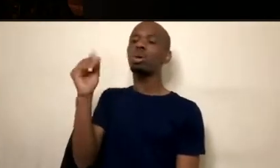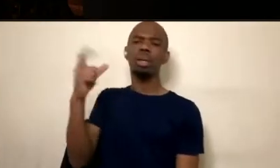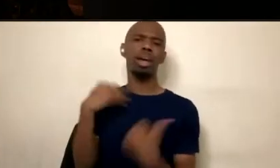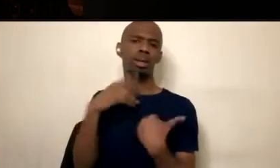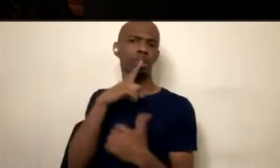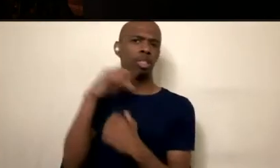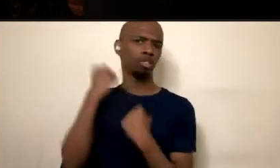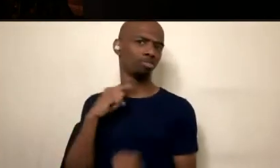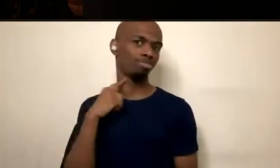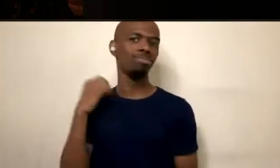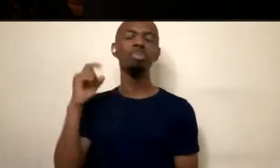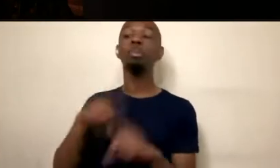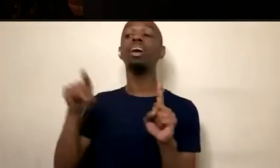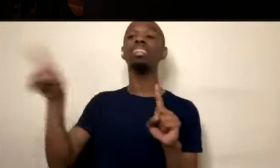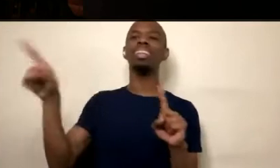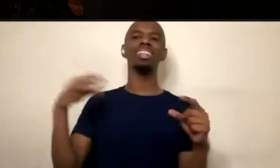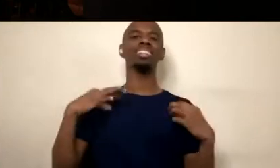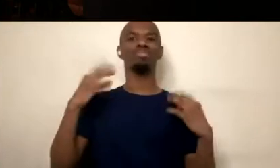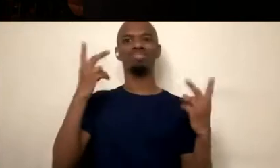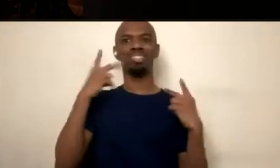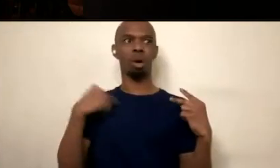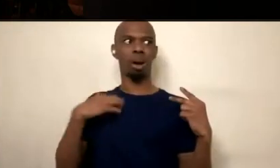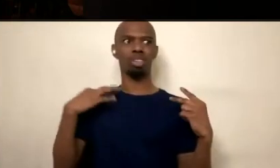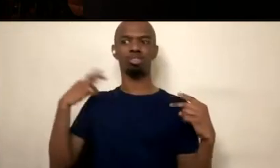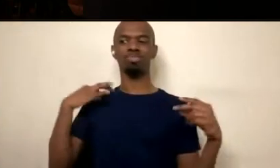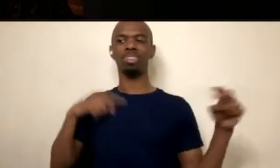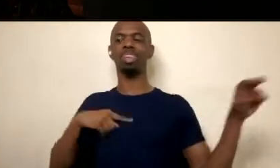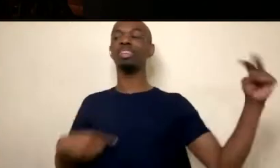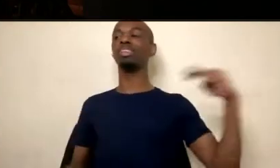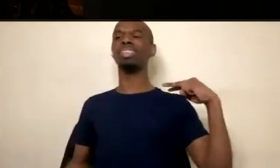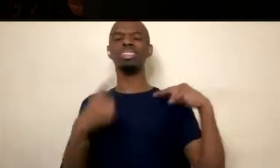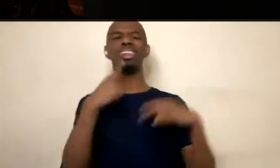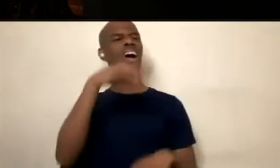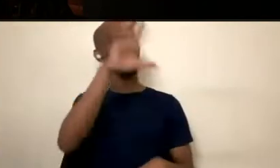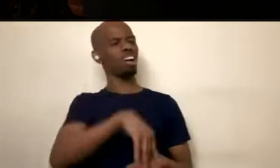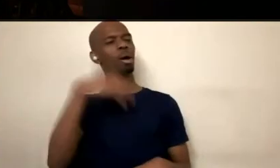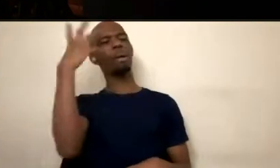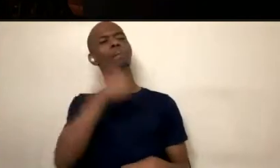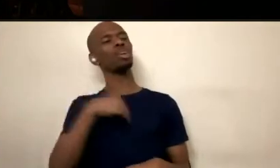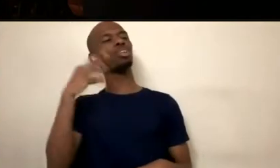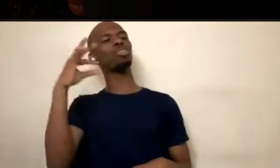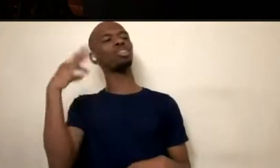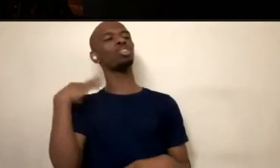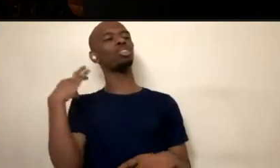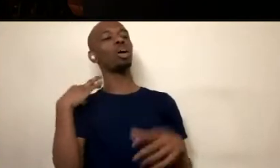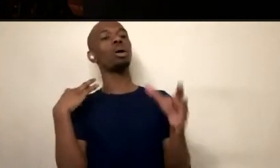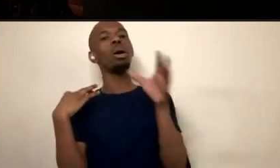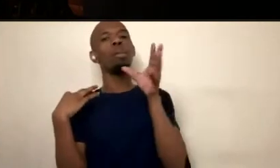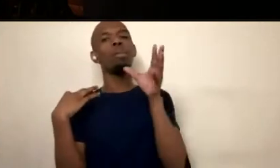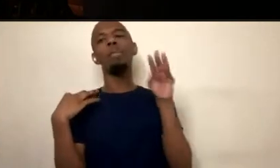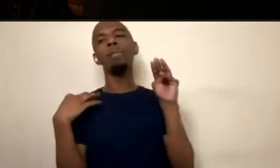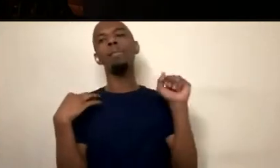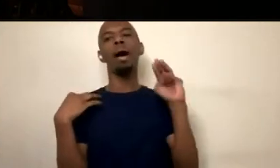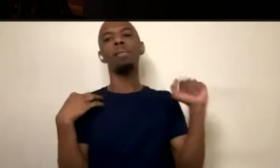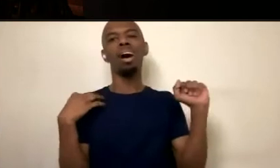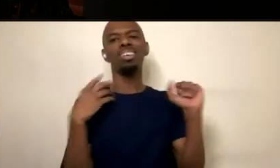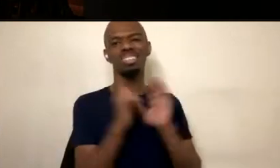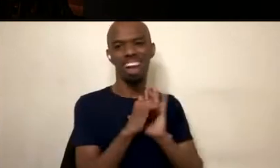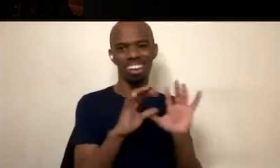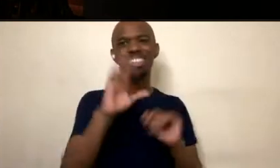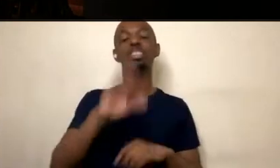You know, I'm a mama now. Yes, yeah, okay. So I said thank you, and I'm headed up to customs, and then out of